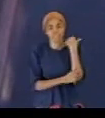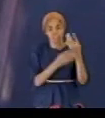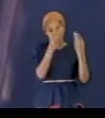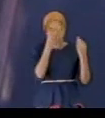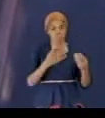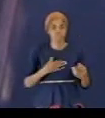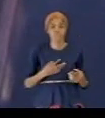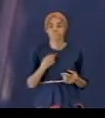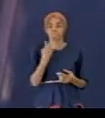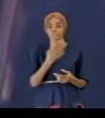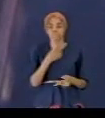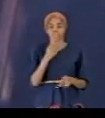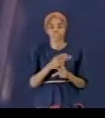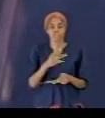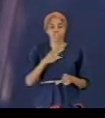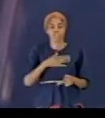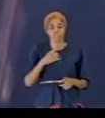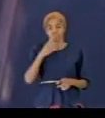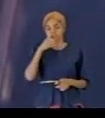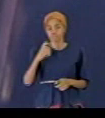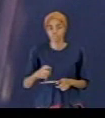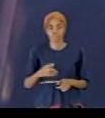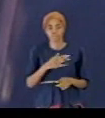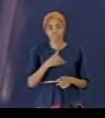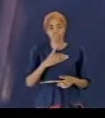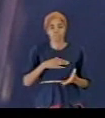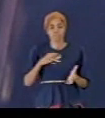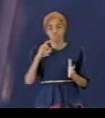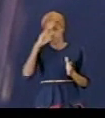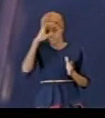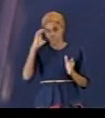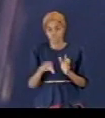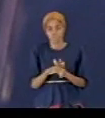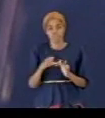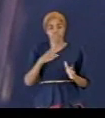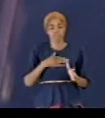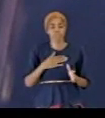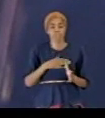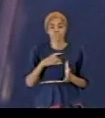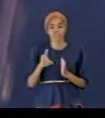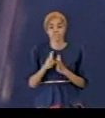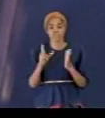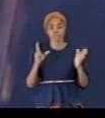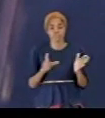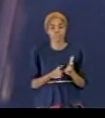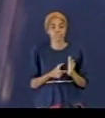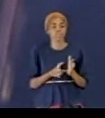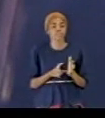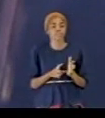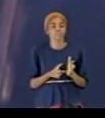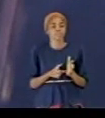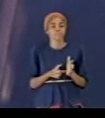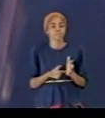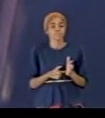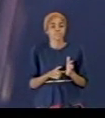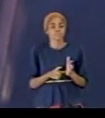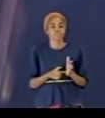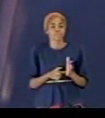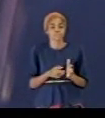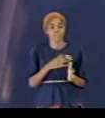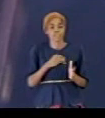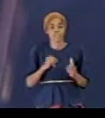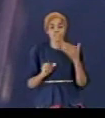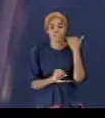my voice, and kept my charge, my commandments, my statutes, and my laws.